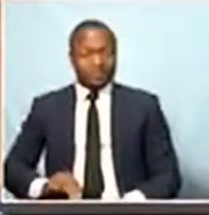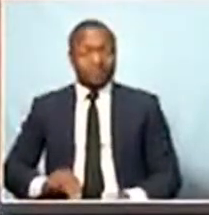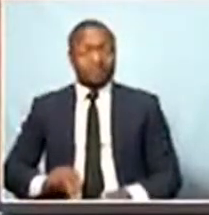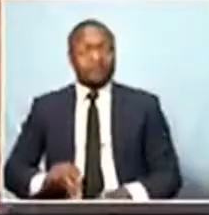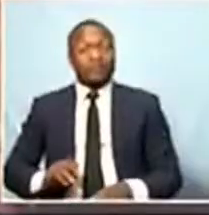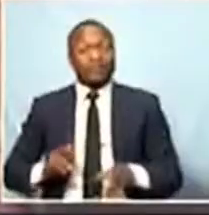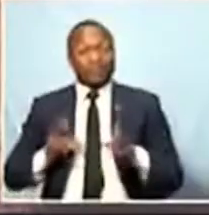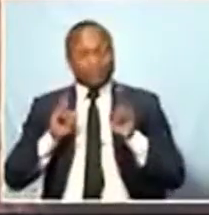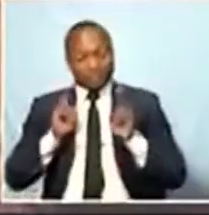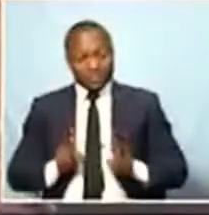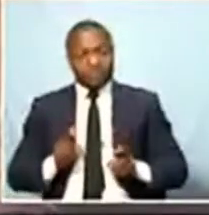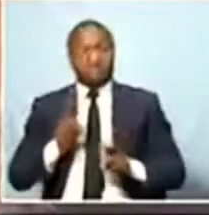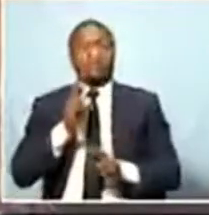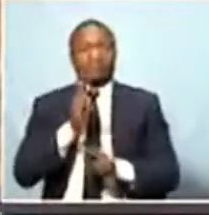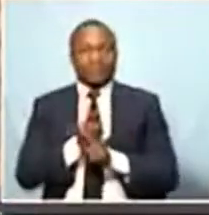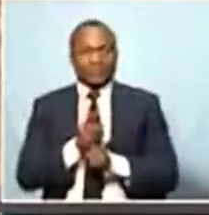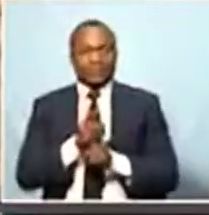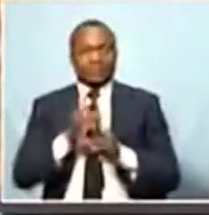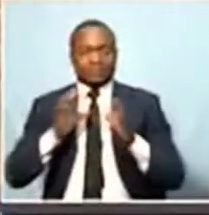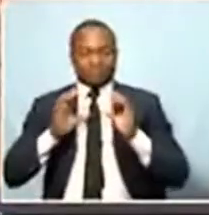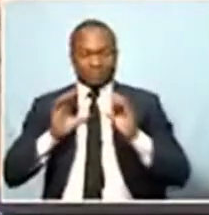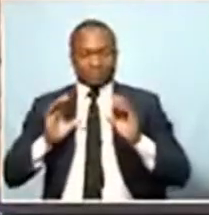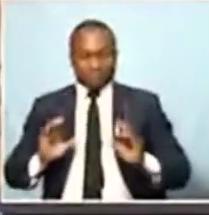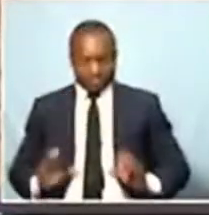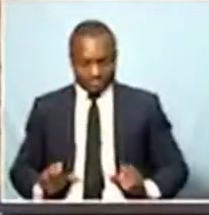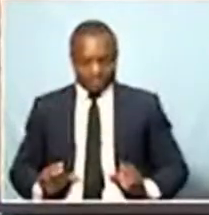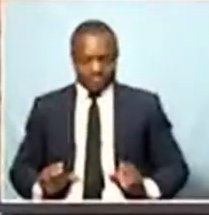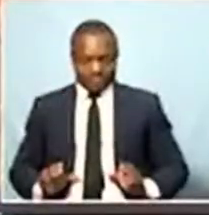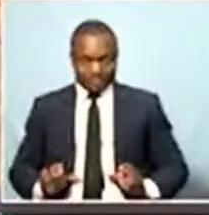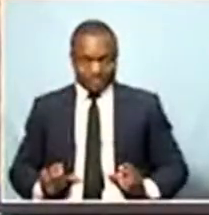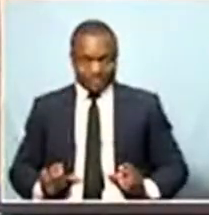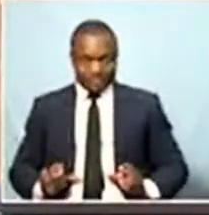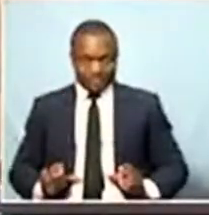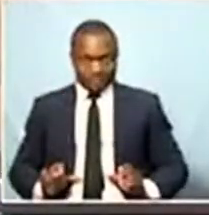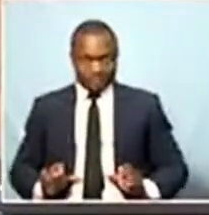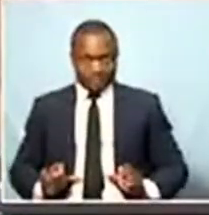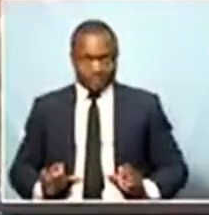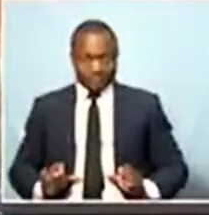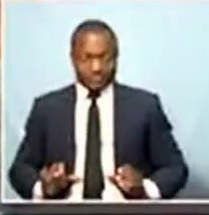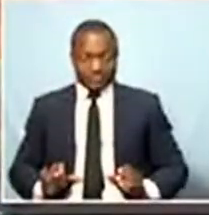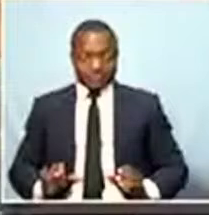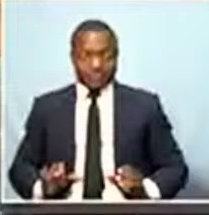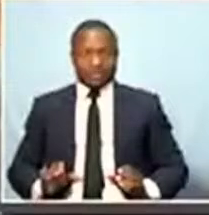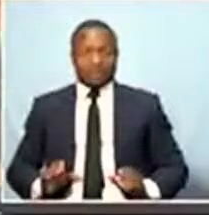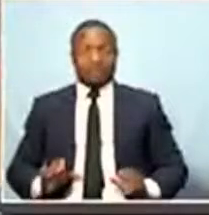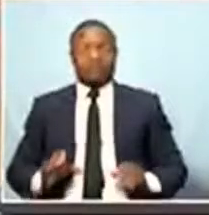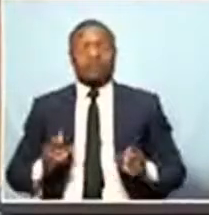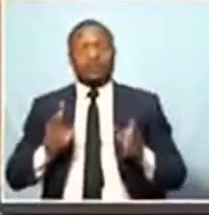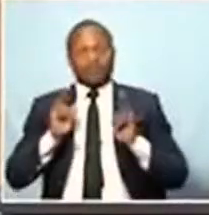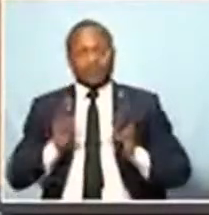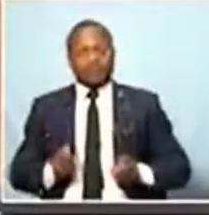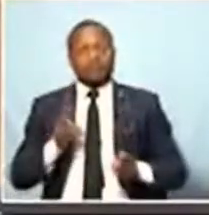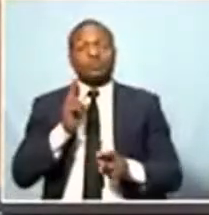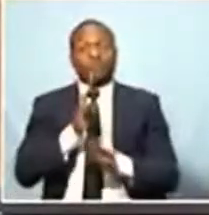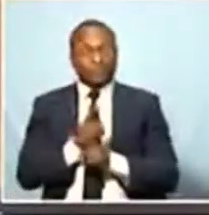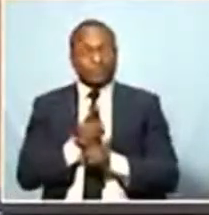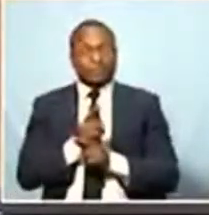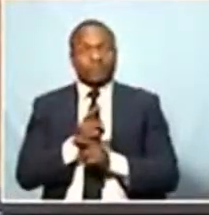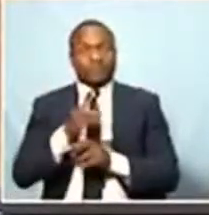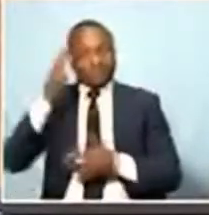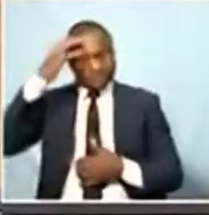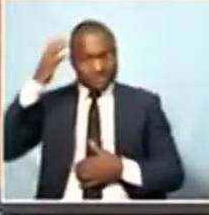for the citizens as opposed to the human rights for the officers. I would like you to come out clearly